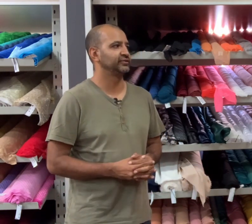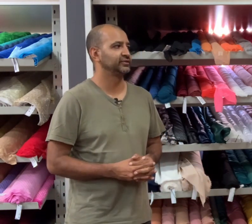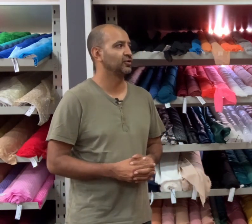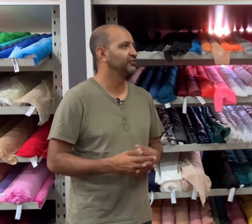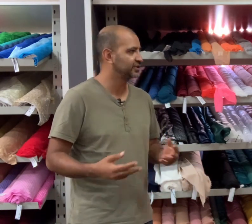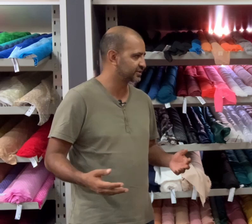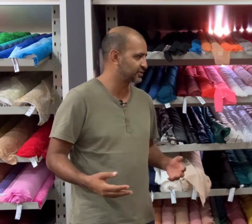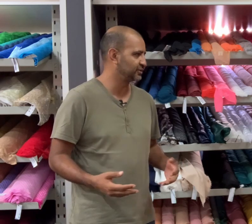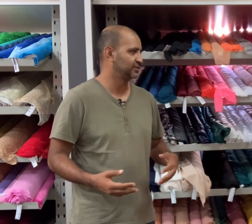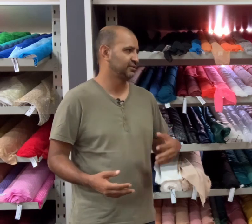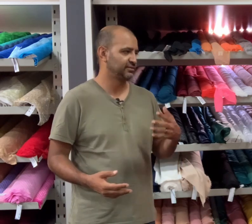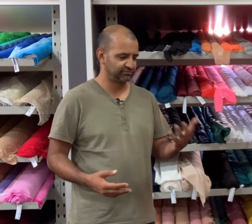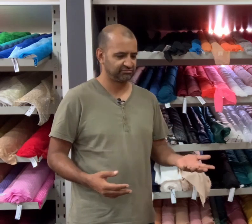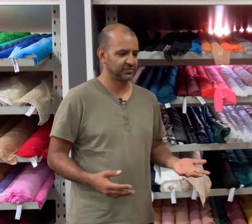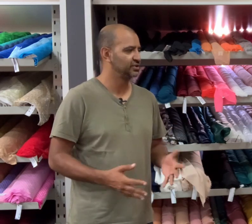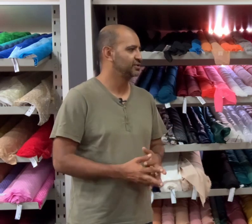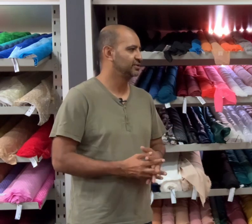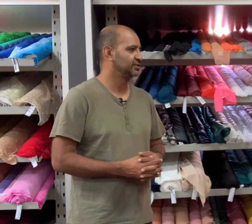have the confidence to